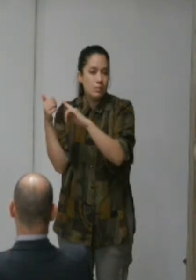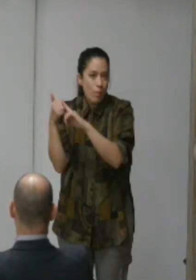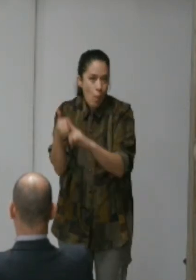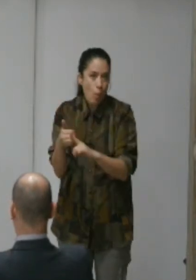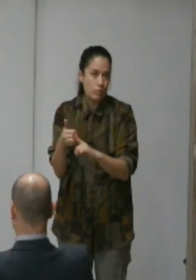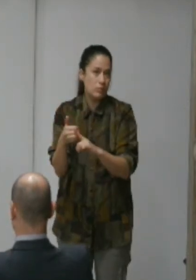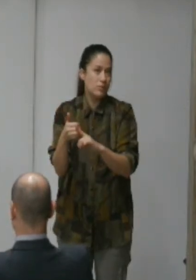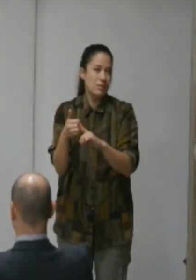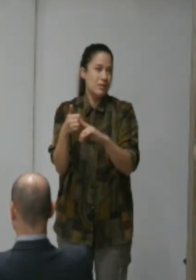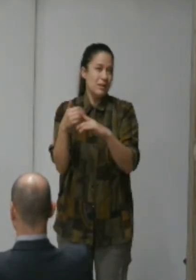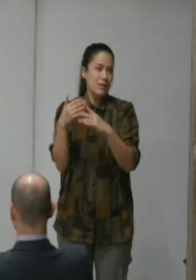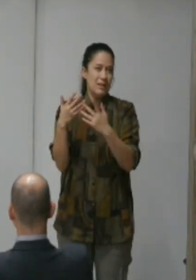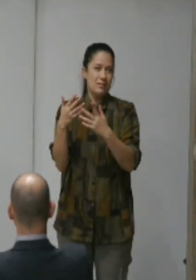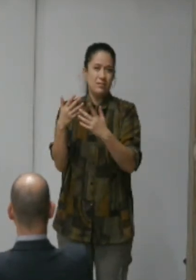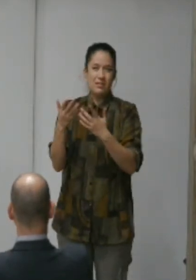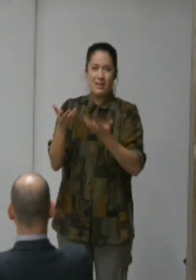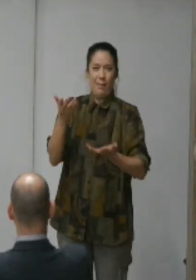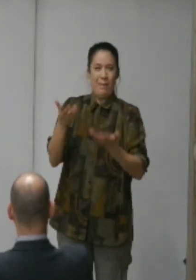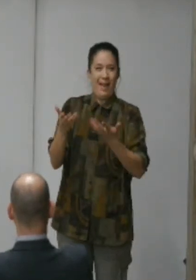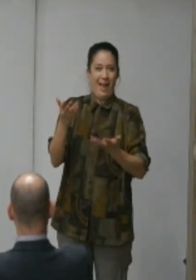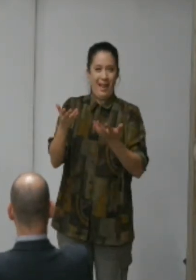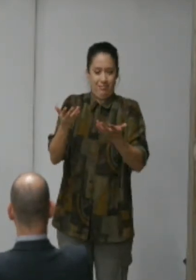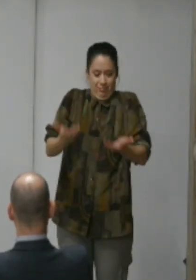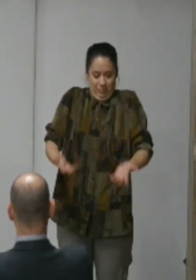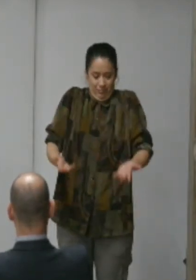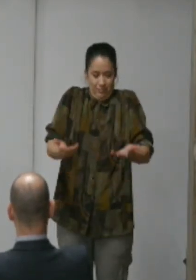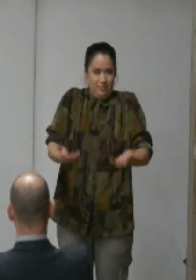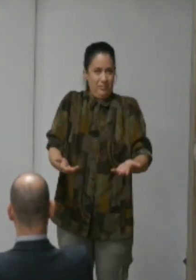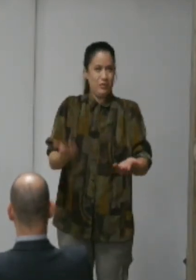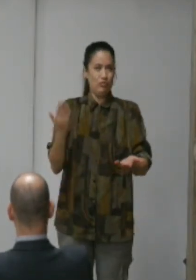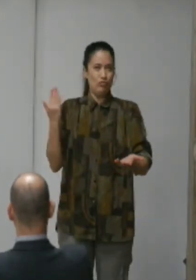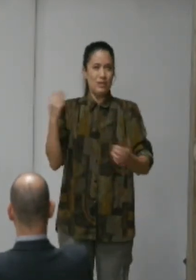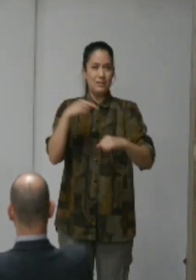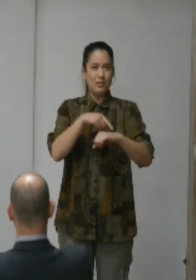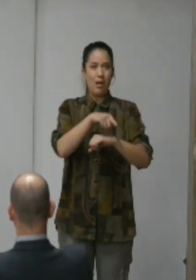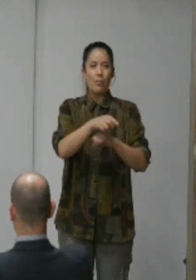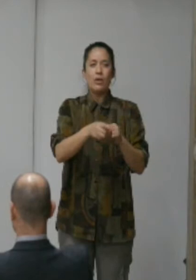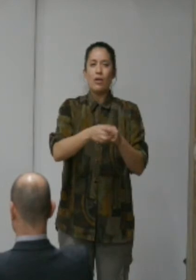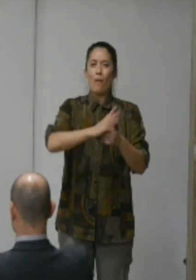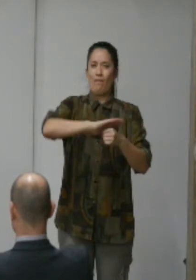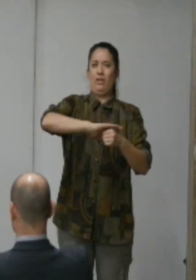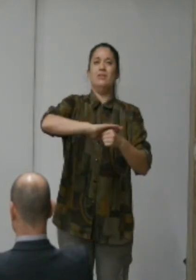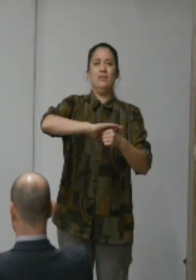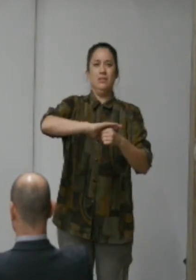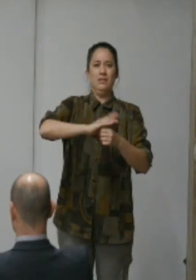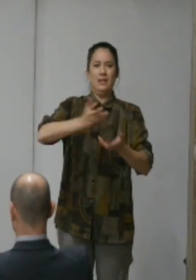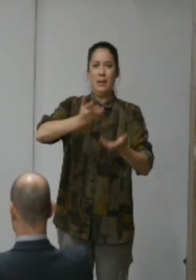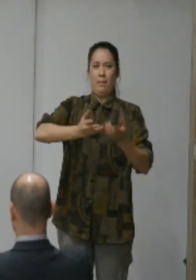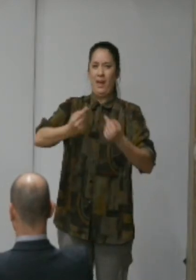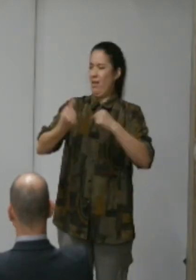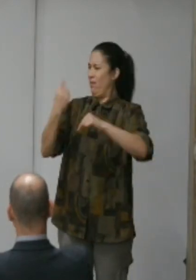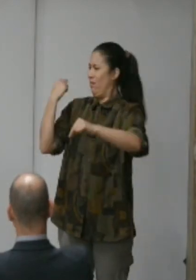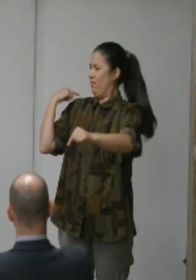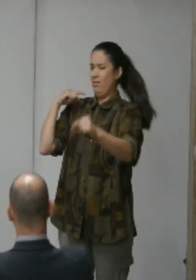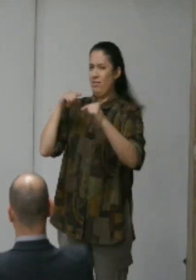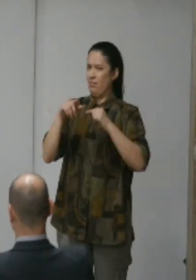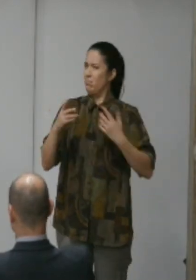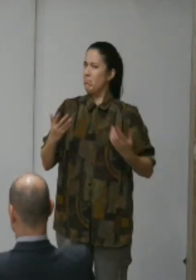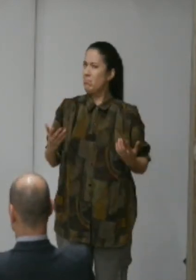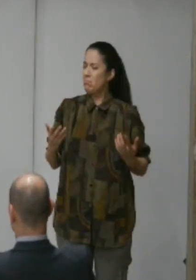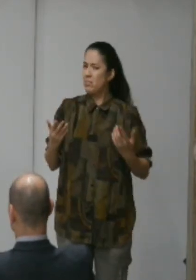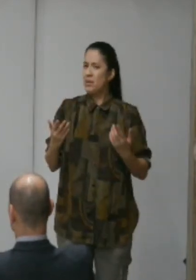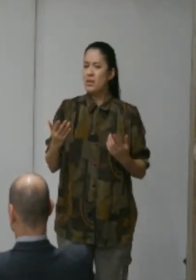see the extent to which black women's health needs have rarely been considered